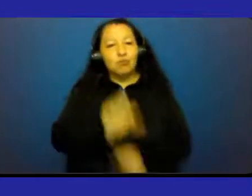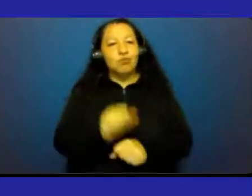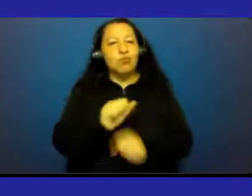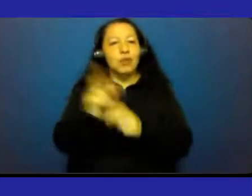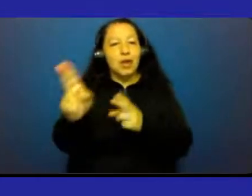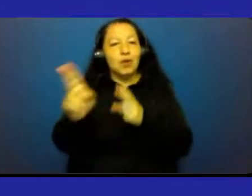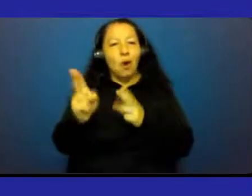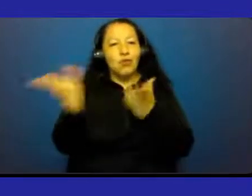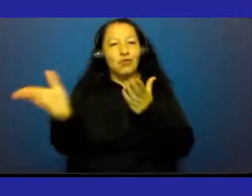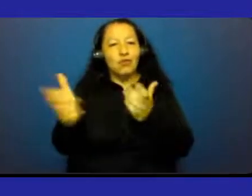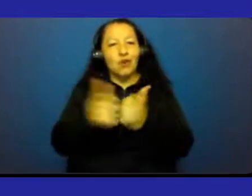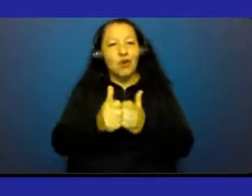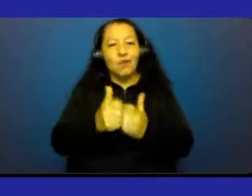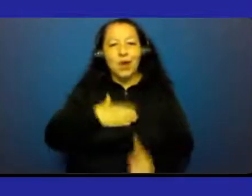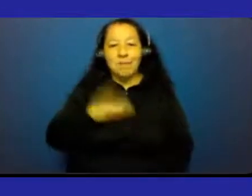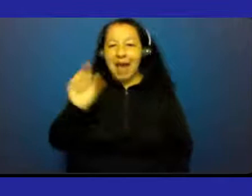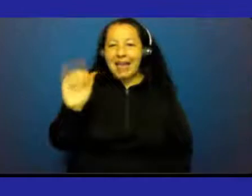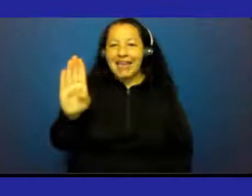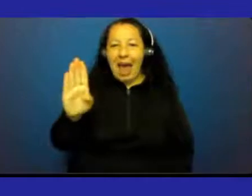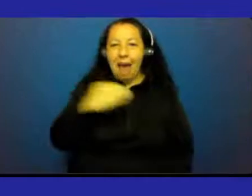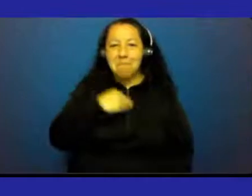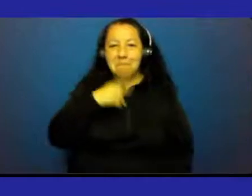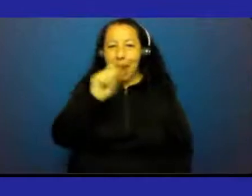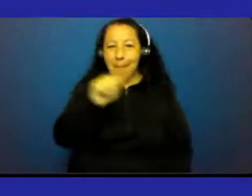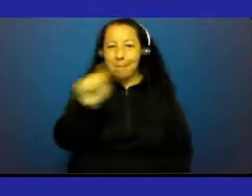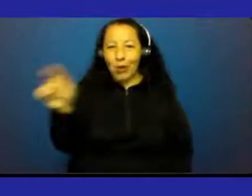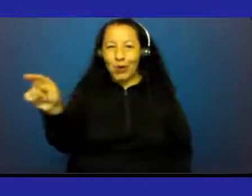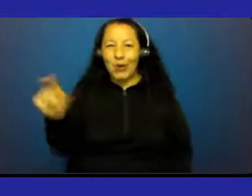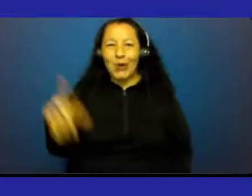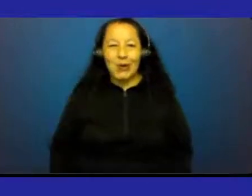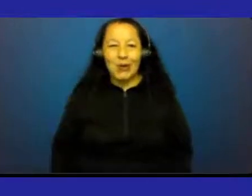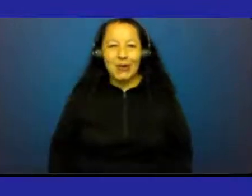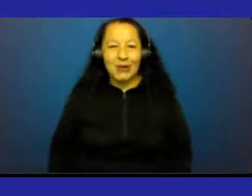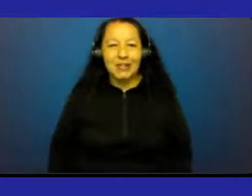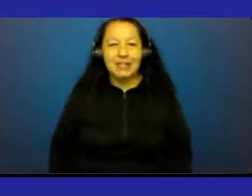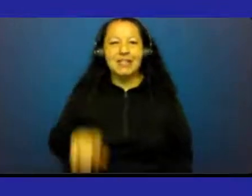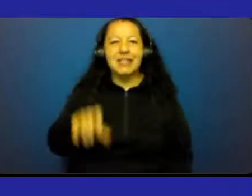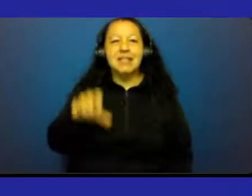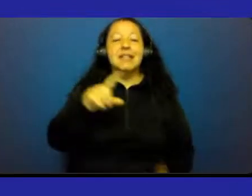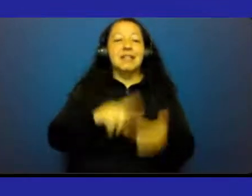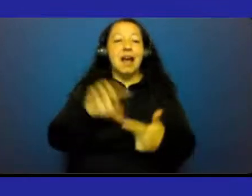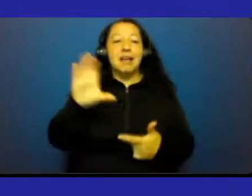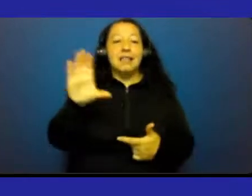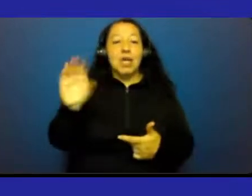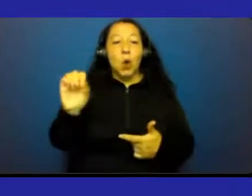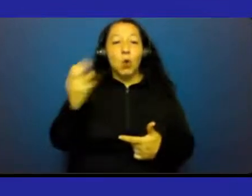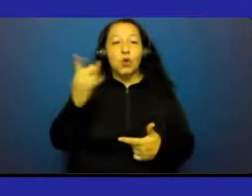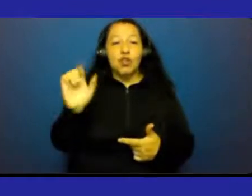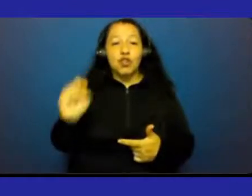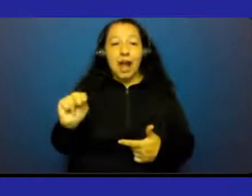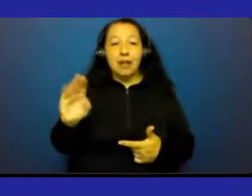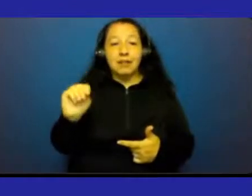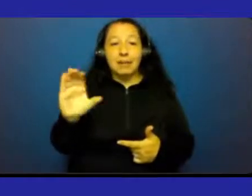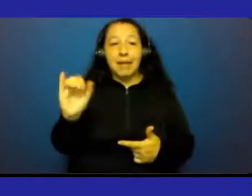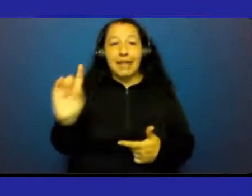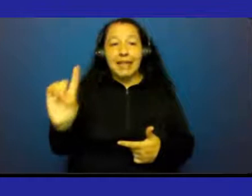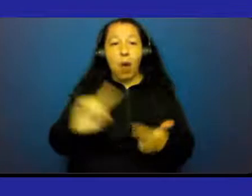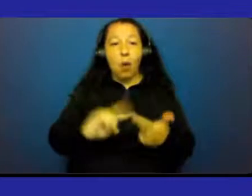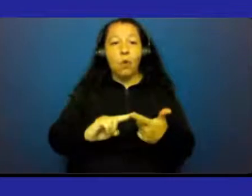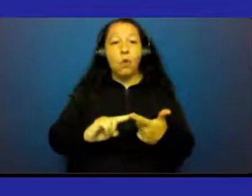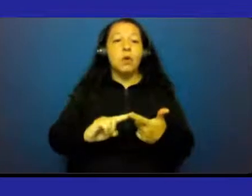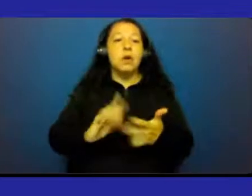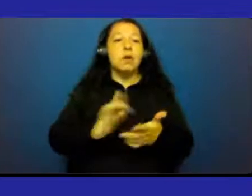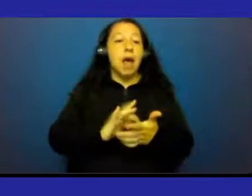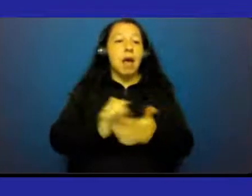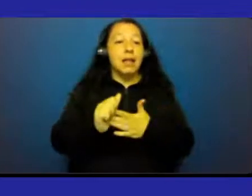alongside my CAB members, our CEO, Sheldon McLeod, medical leadership,